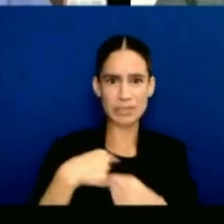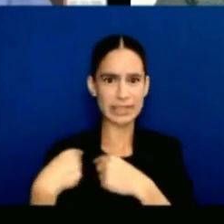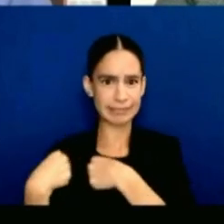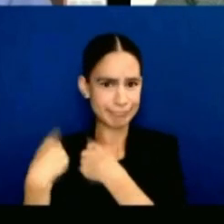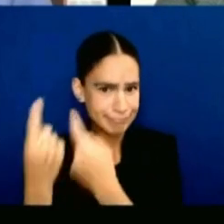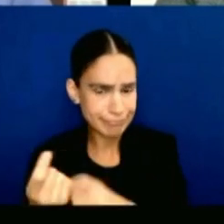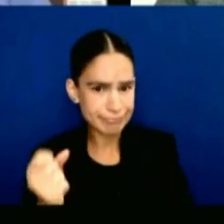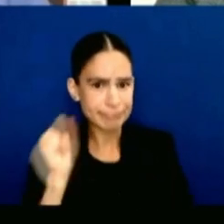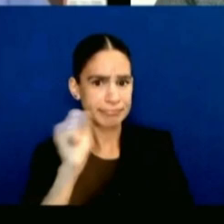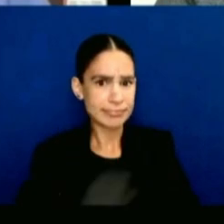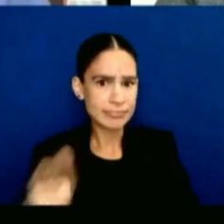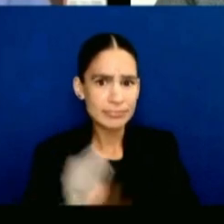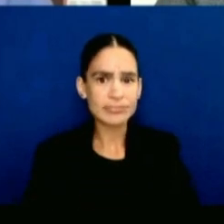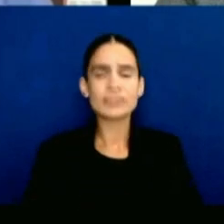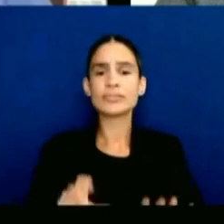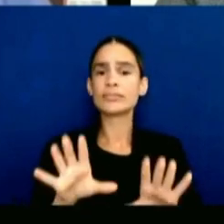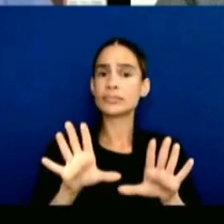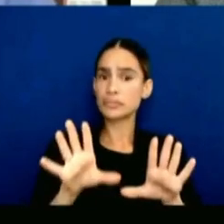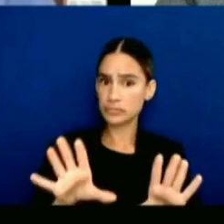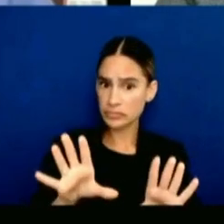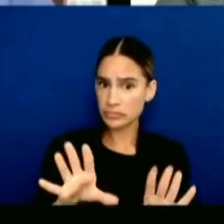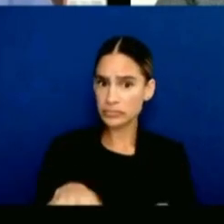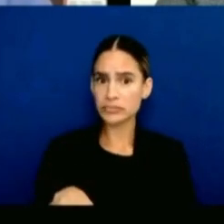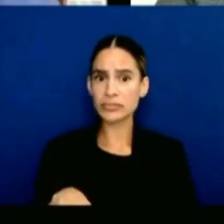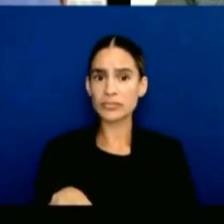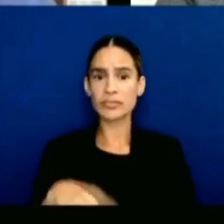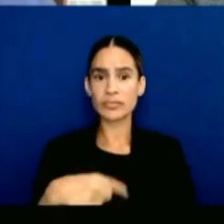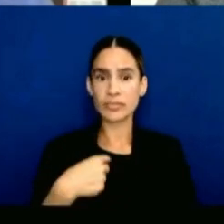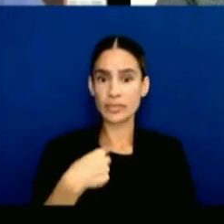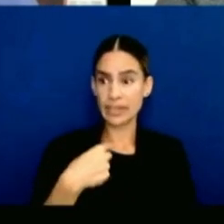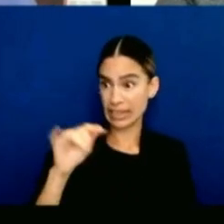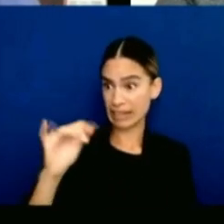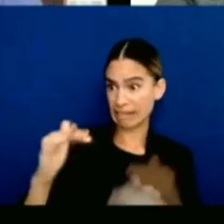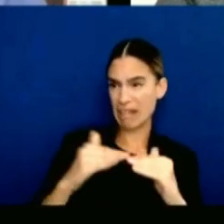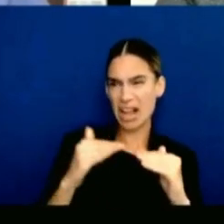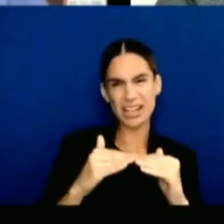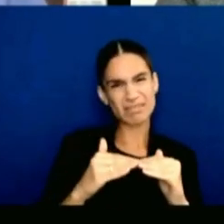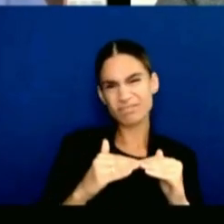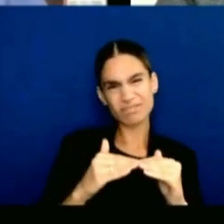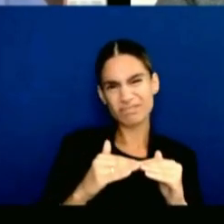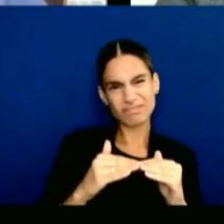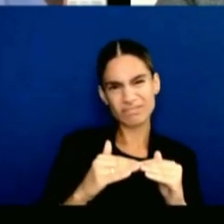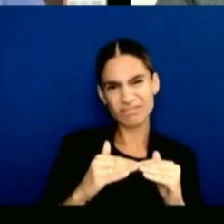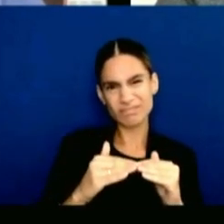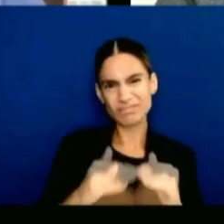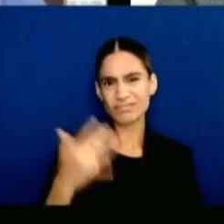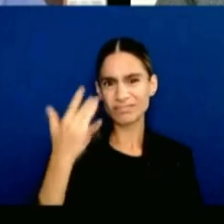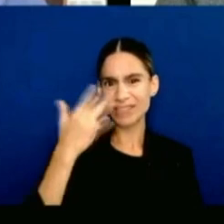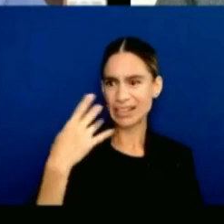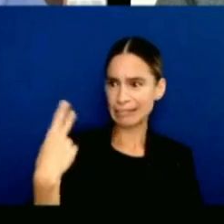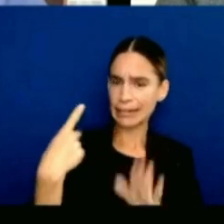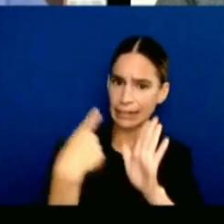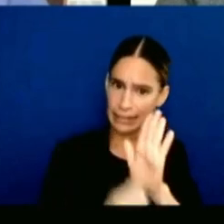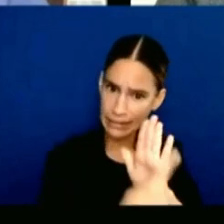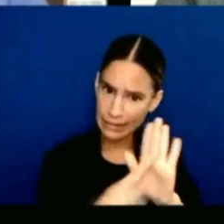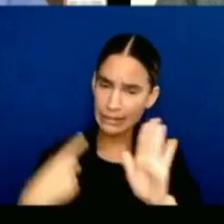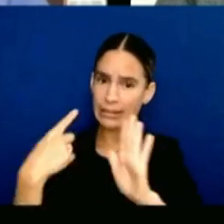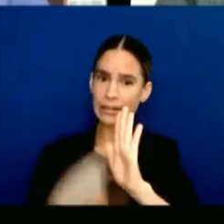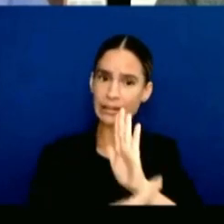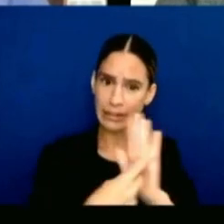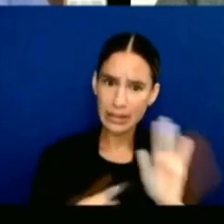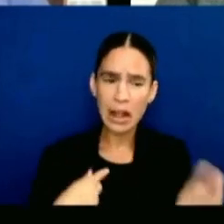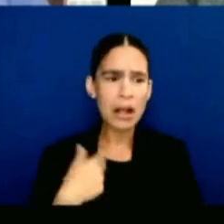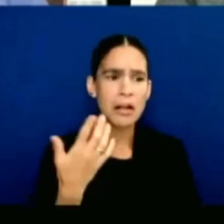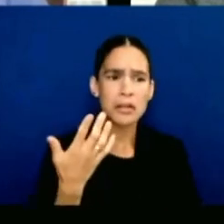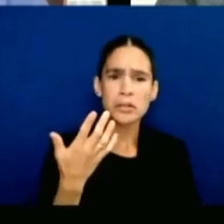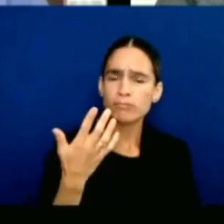fair criticism of the view that we have, but I do think as public health experts, we got to answer the questions when they come at